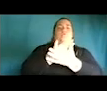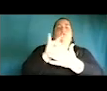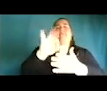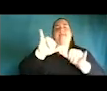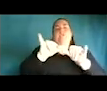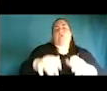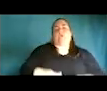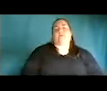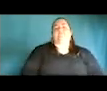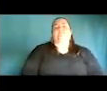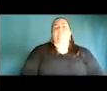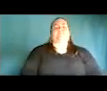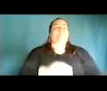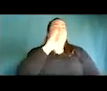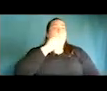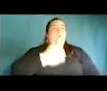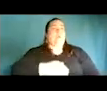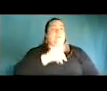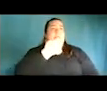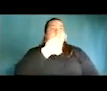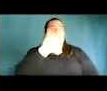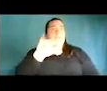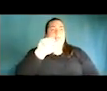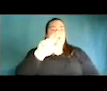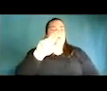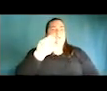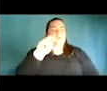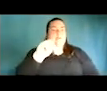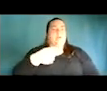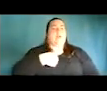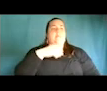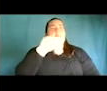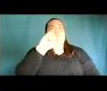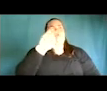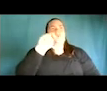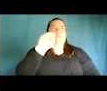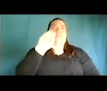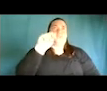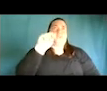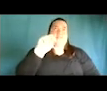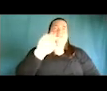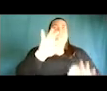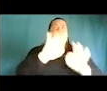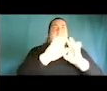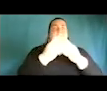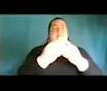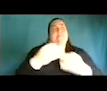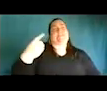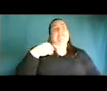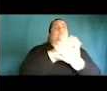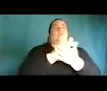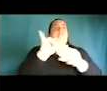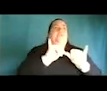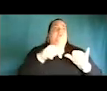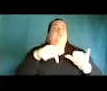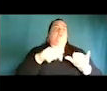Hello, my name is Larry Larson. I'm the Sorensen Family Dean of the School of Engineering. And I just want to take this opportunity